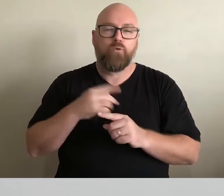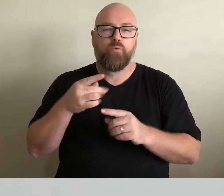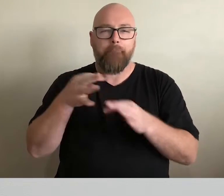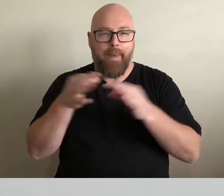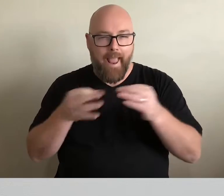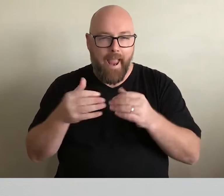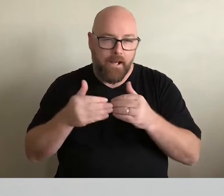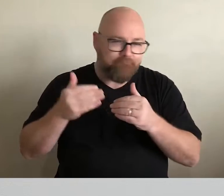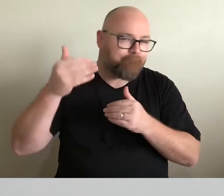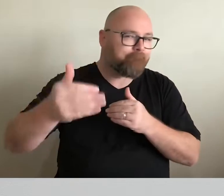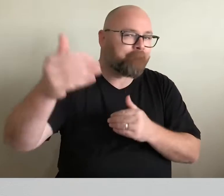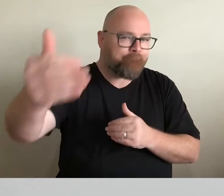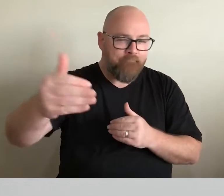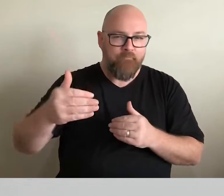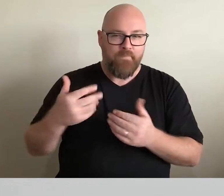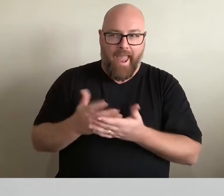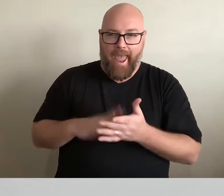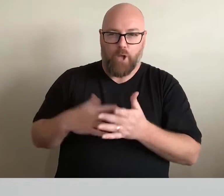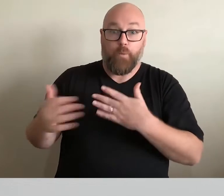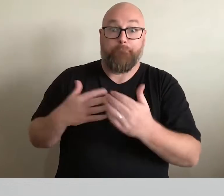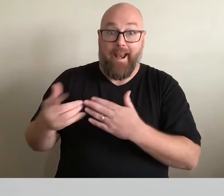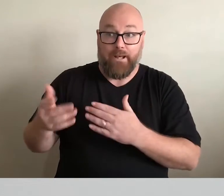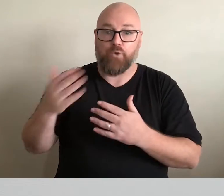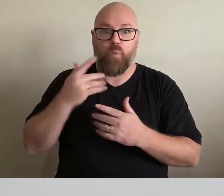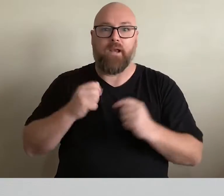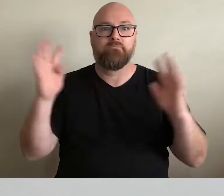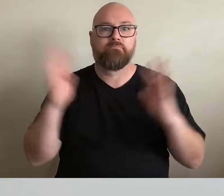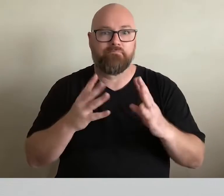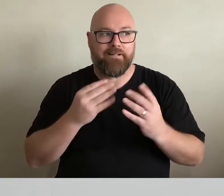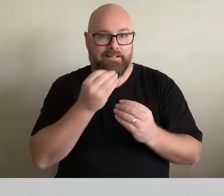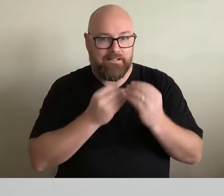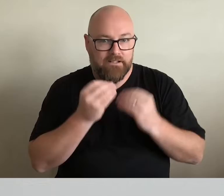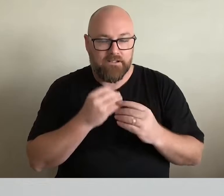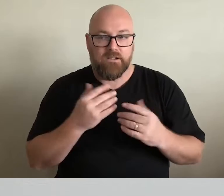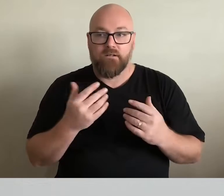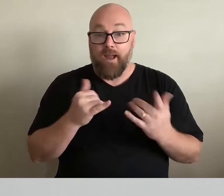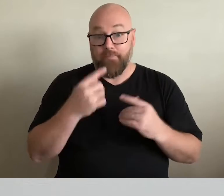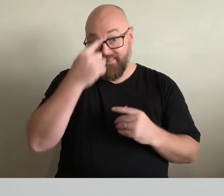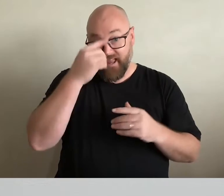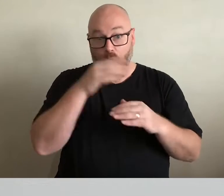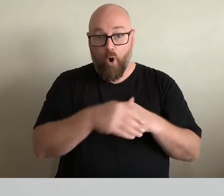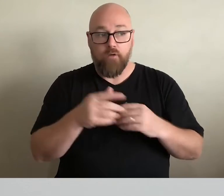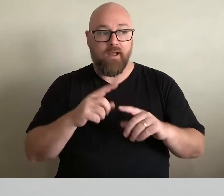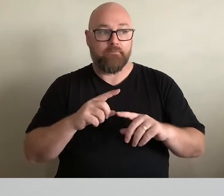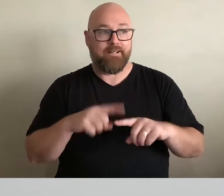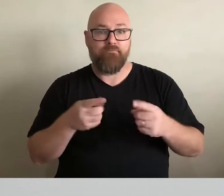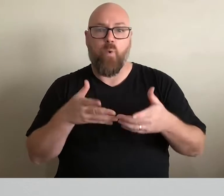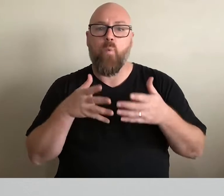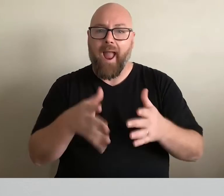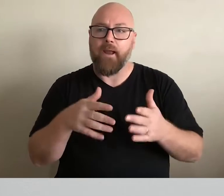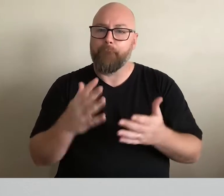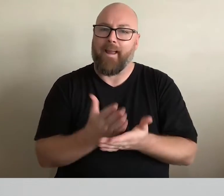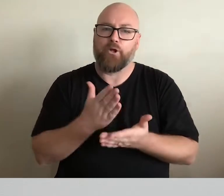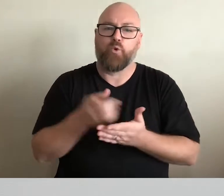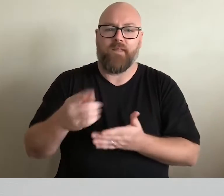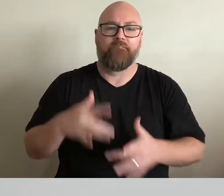some strategies for managing those sort of public eating situations. This might include thinking about different ways to provide security